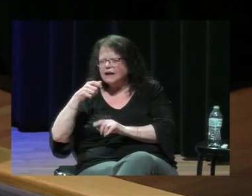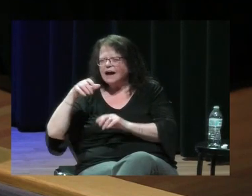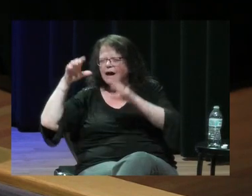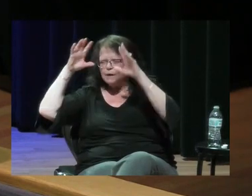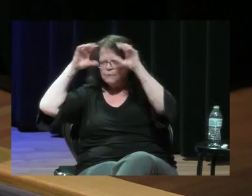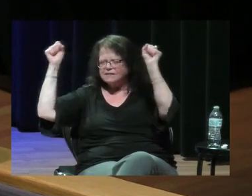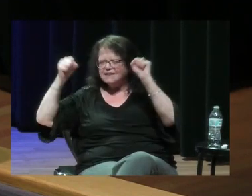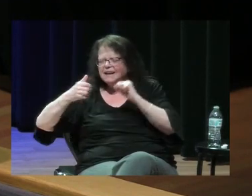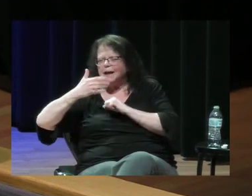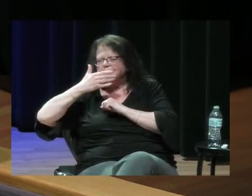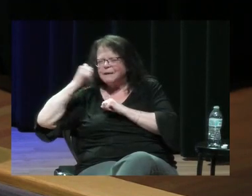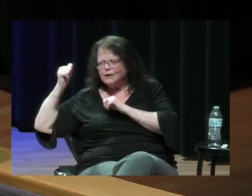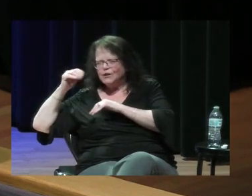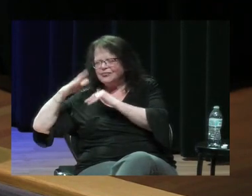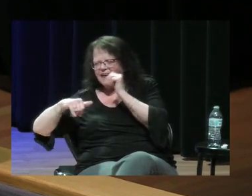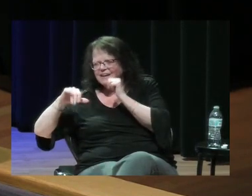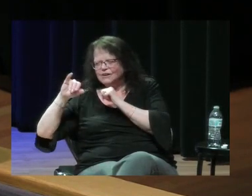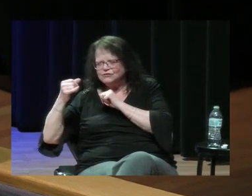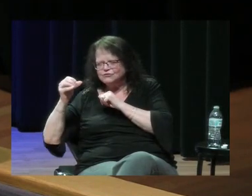me.